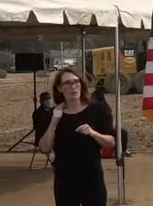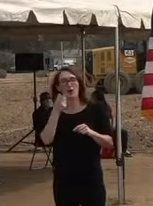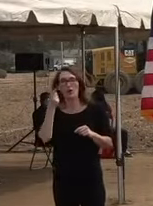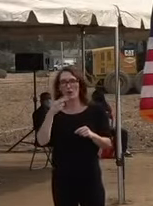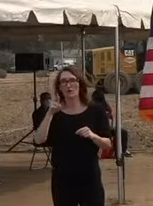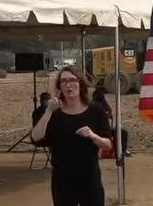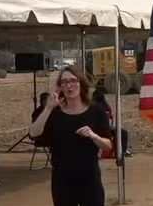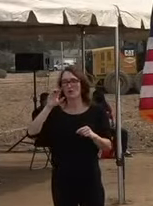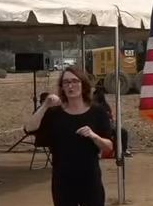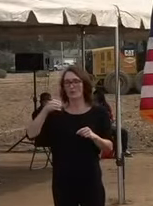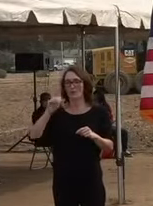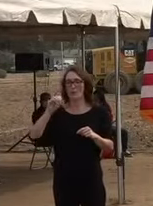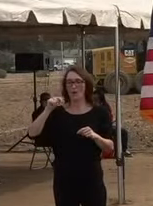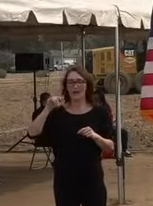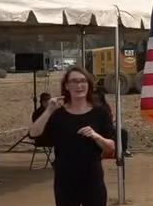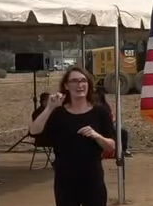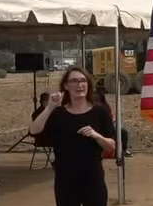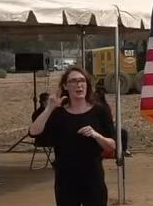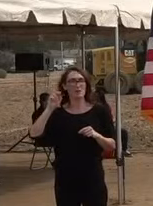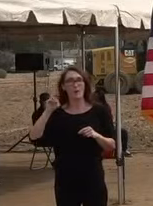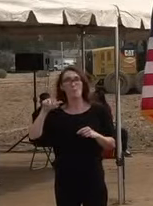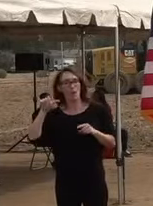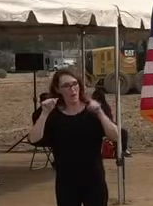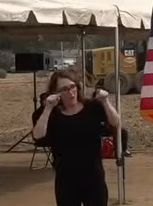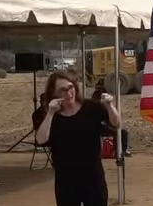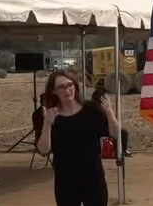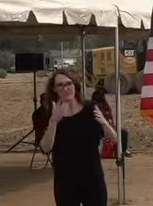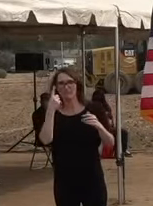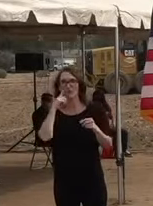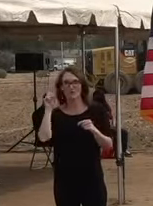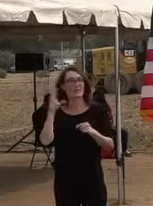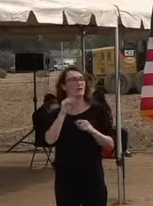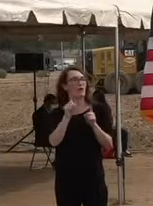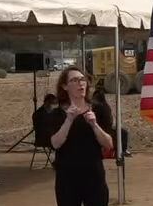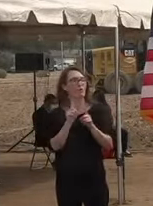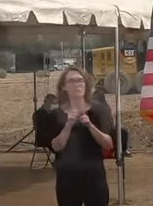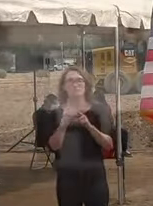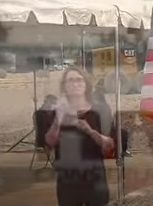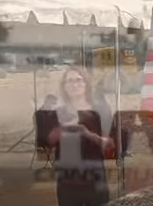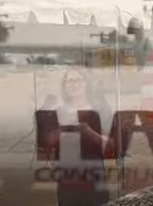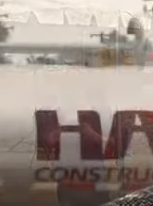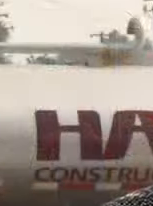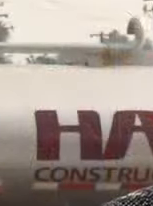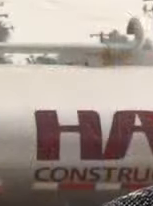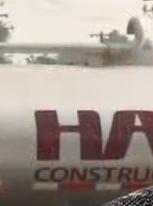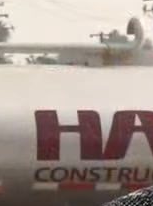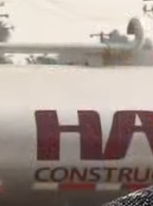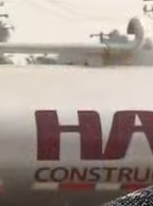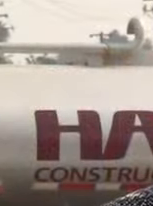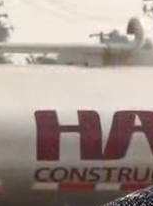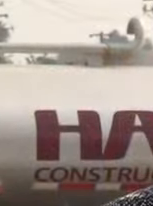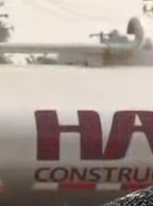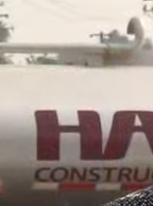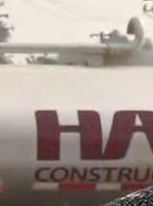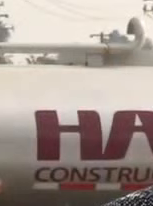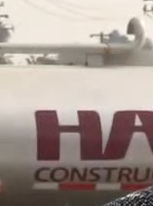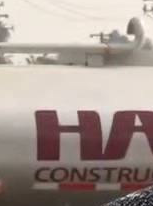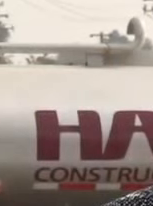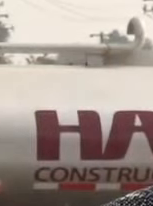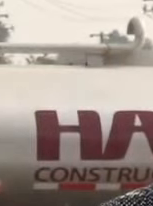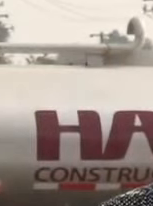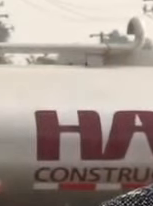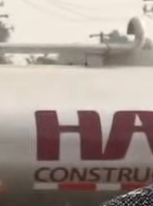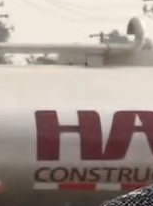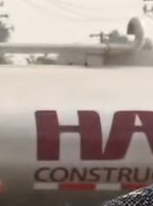Joaquin Arambula. And we've also received from Senator Ana Caballero, Senator Melissa Hurtado, and